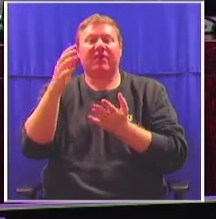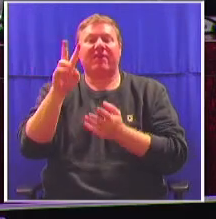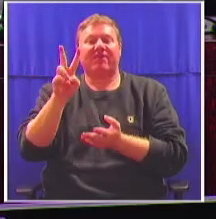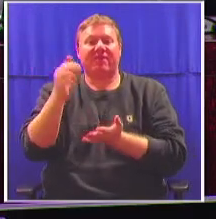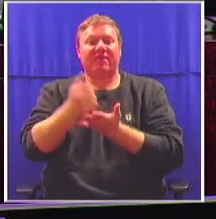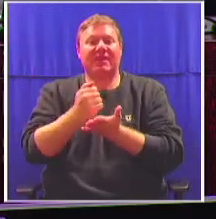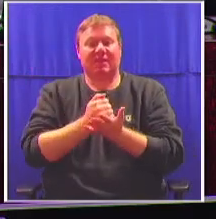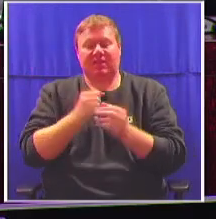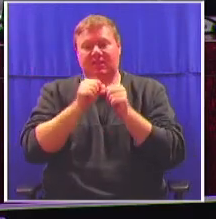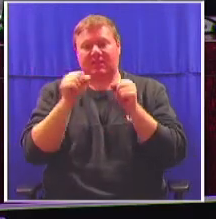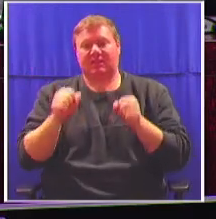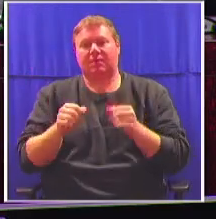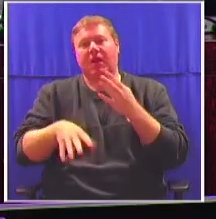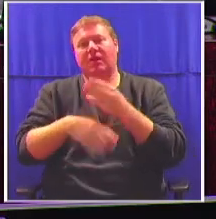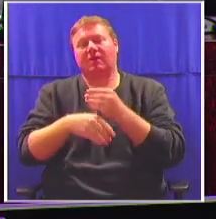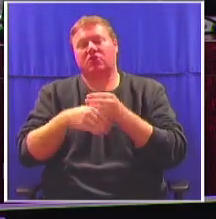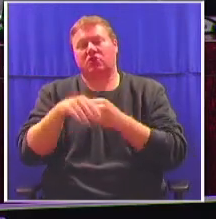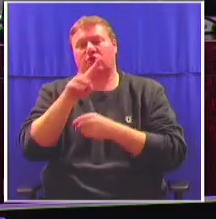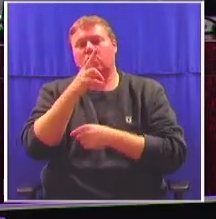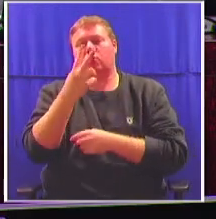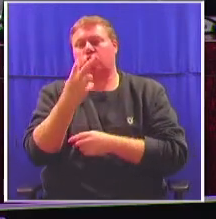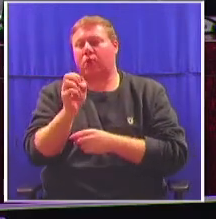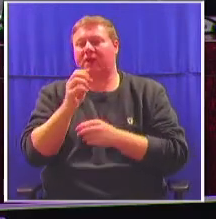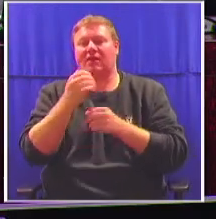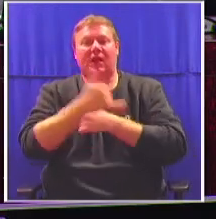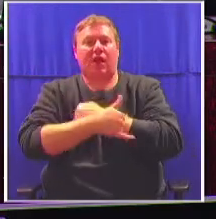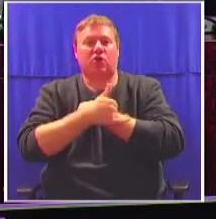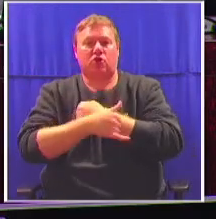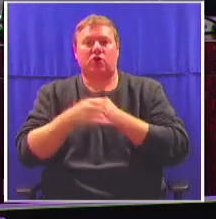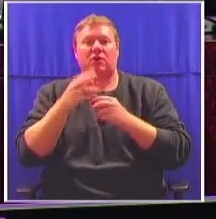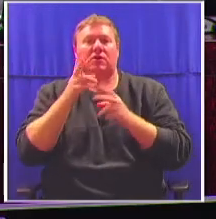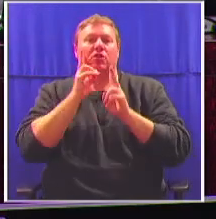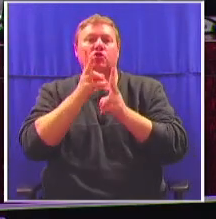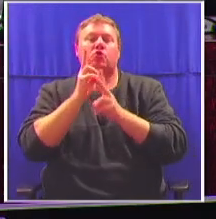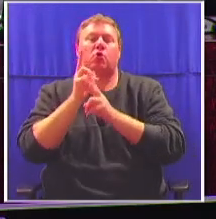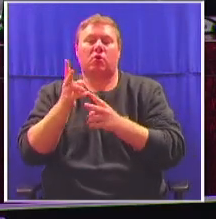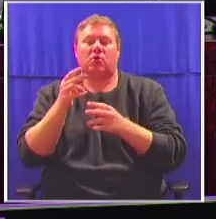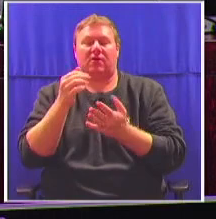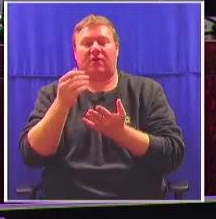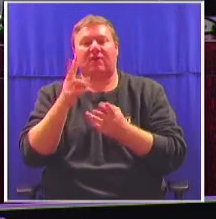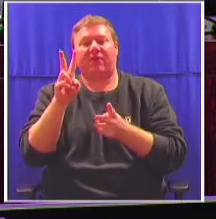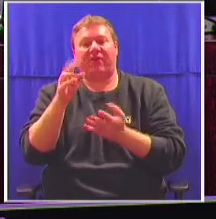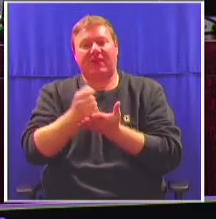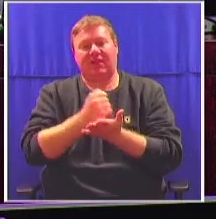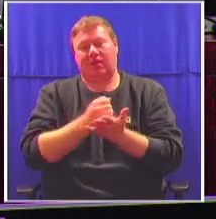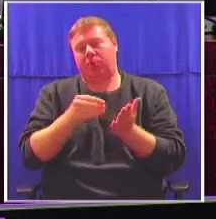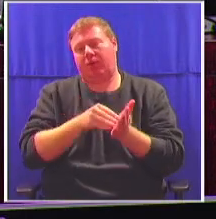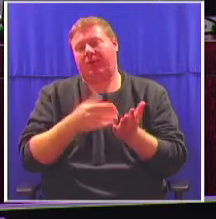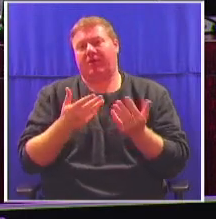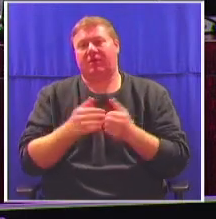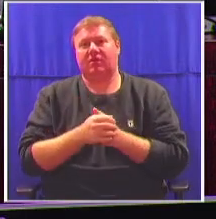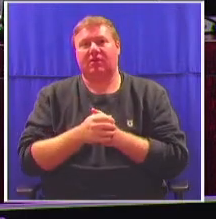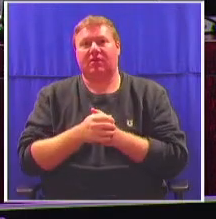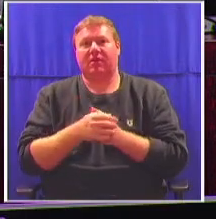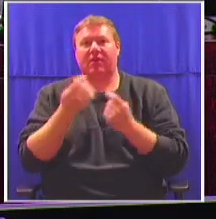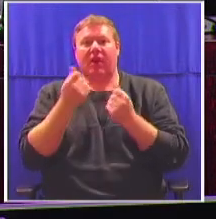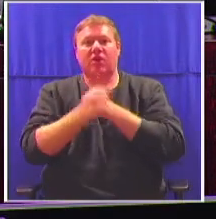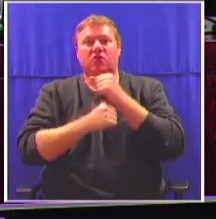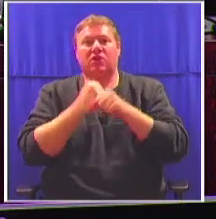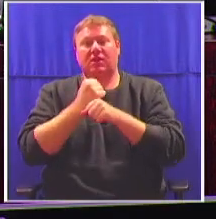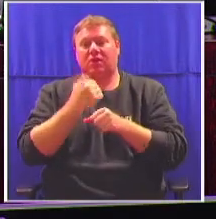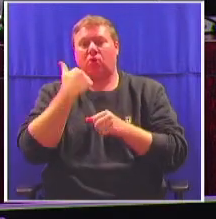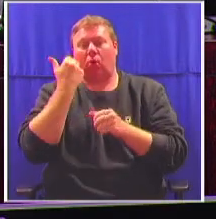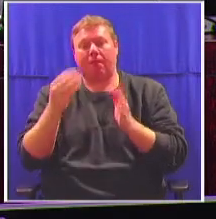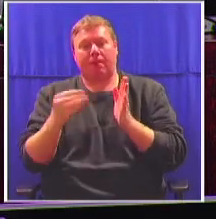countries for tourist visas. In this financial year, we plan to introduce the e-visa system